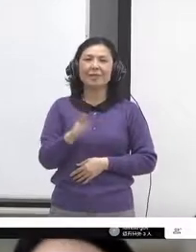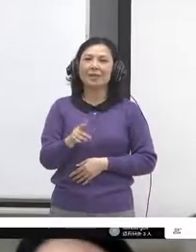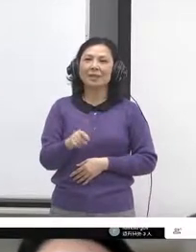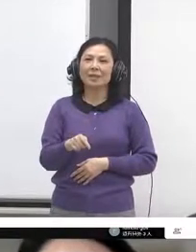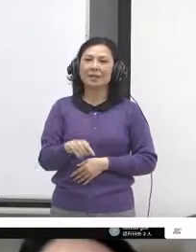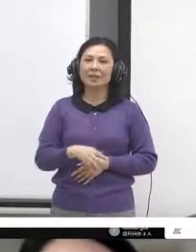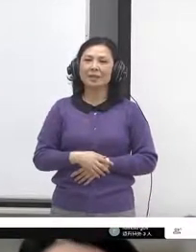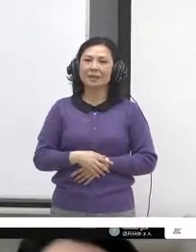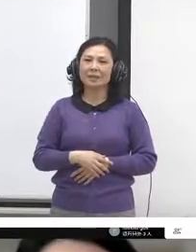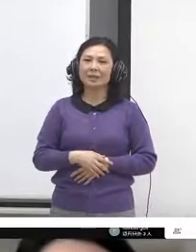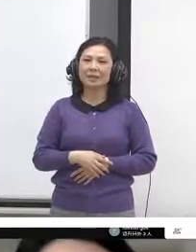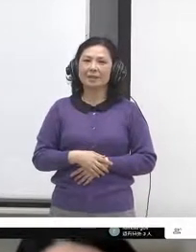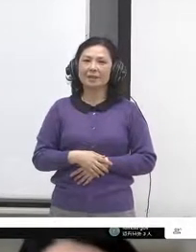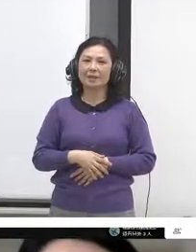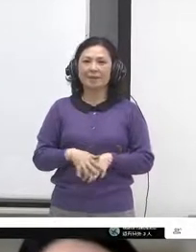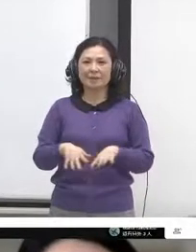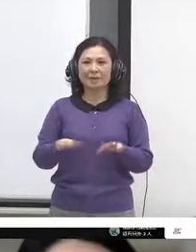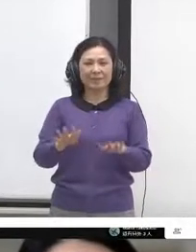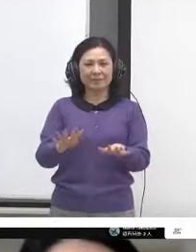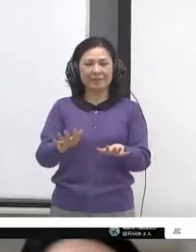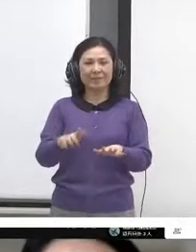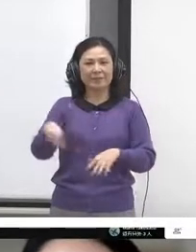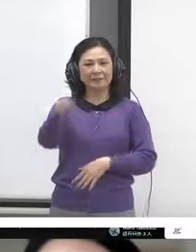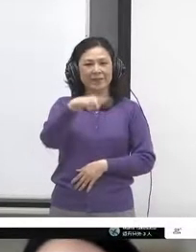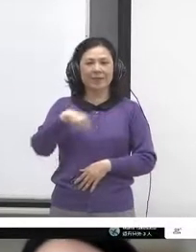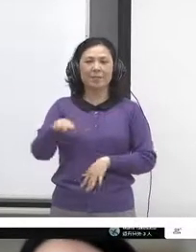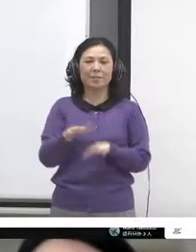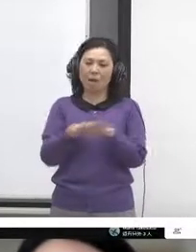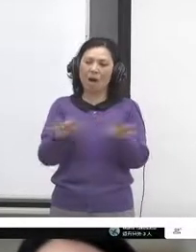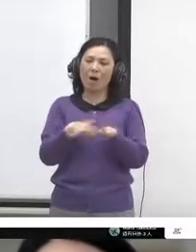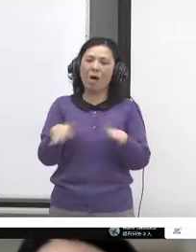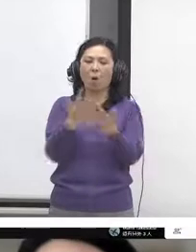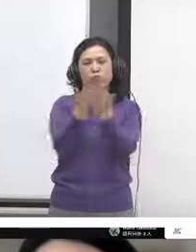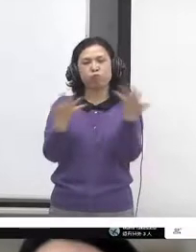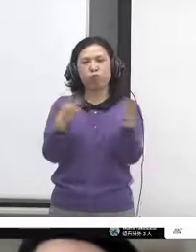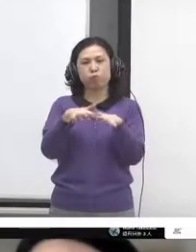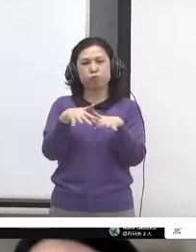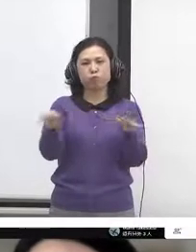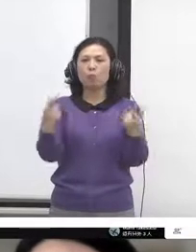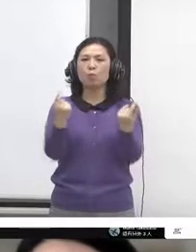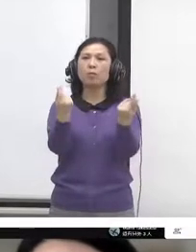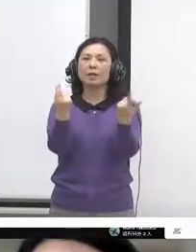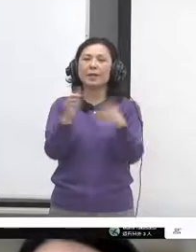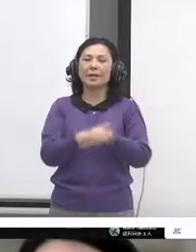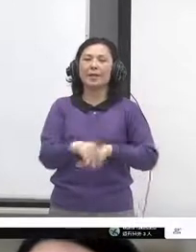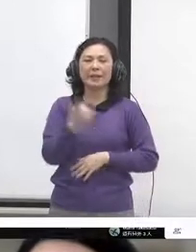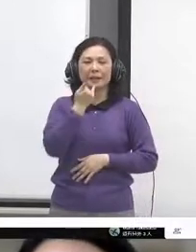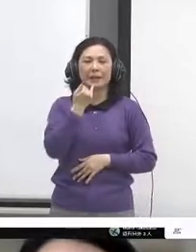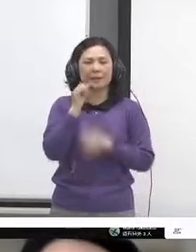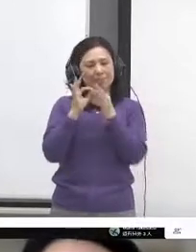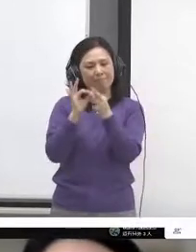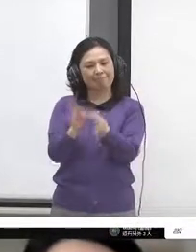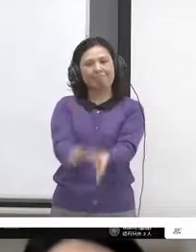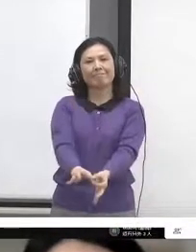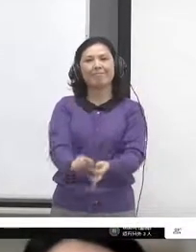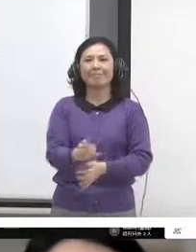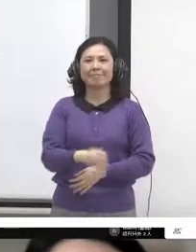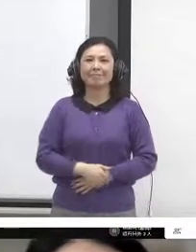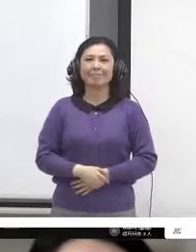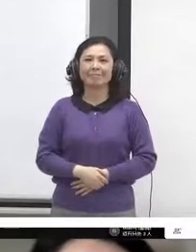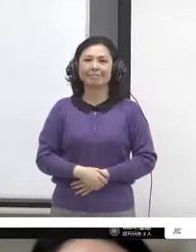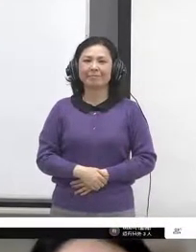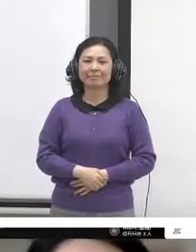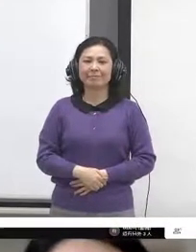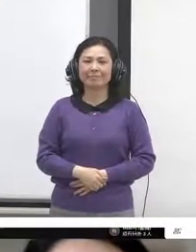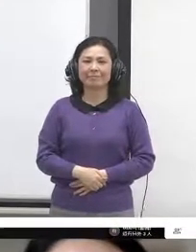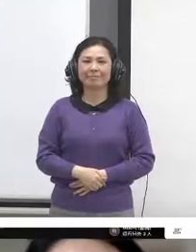Also, we will keep, stay, and mobilize it as a community of the civic hacking. With